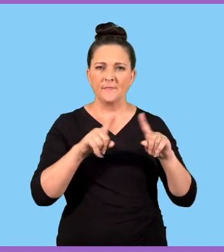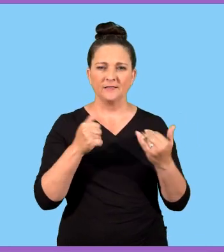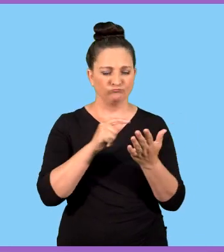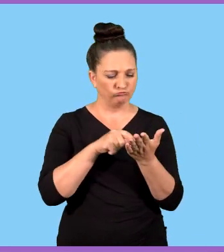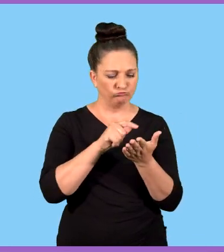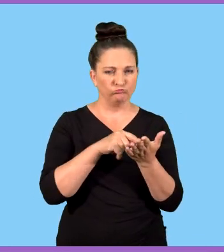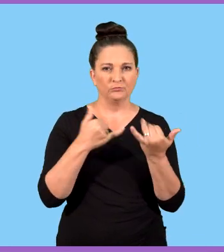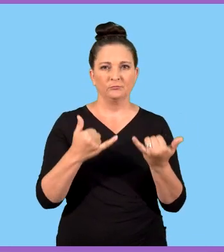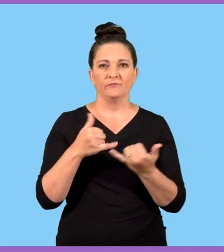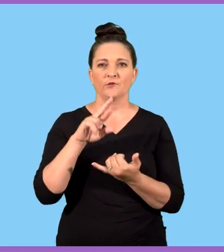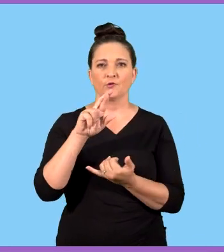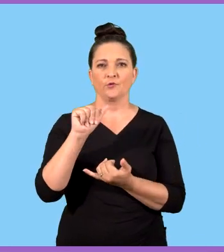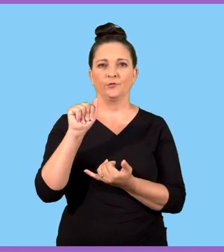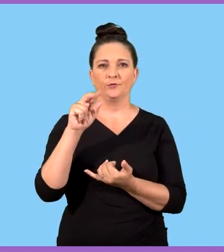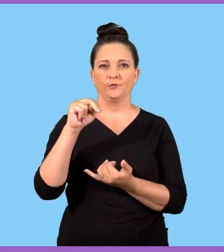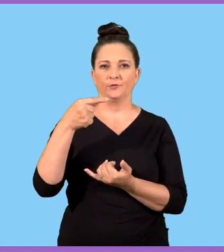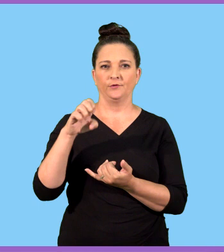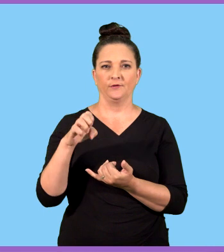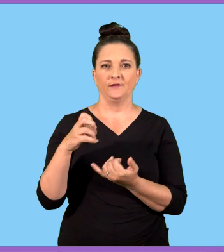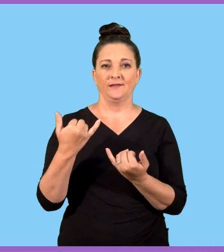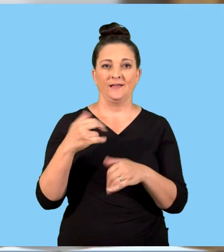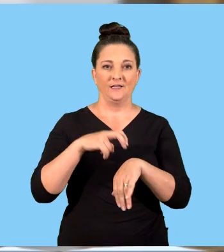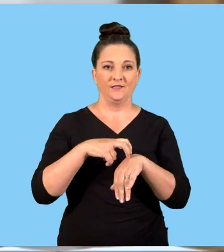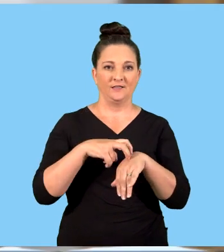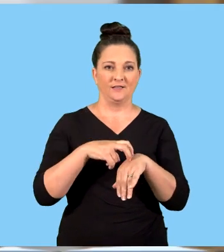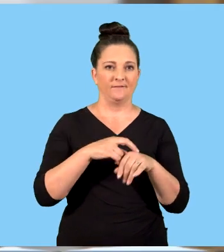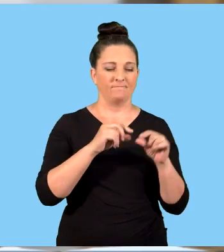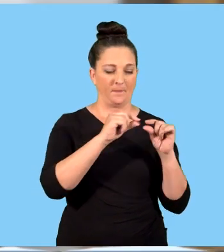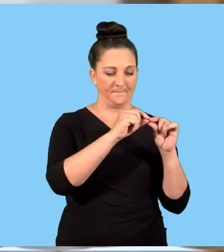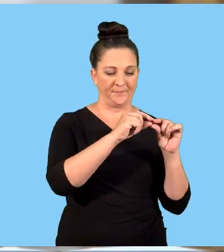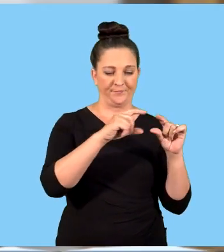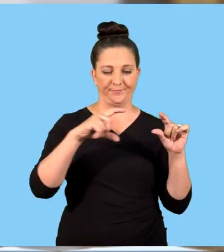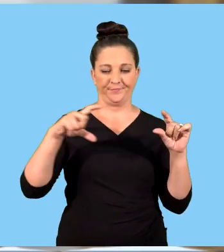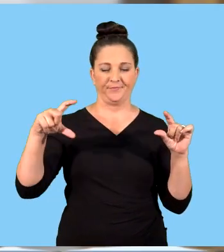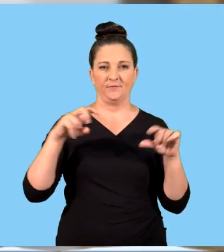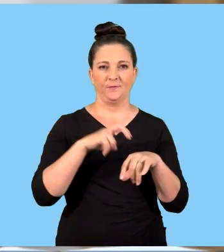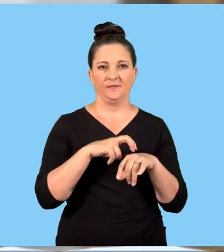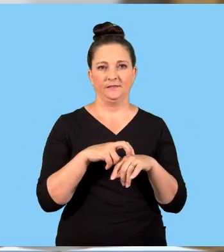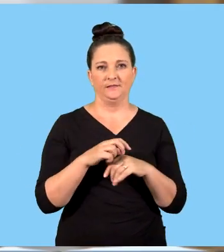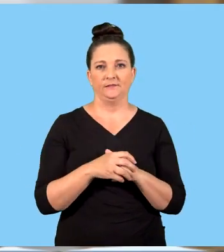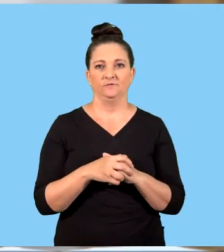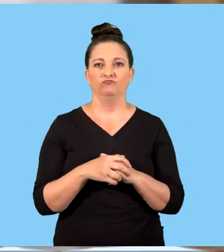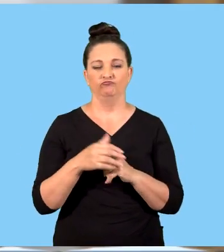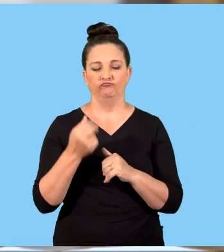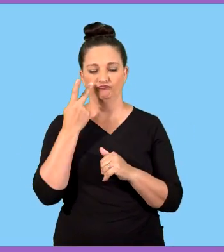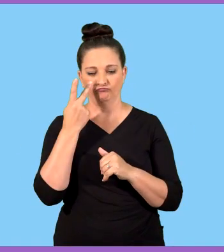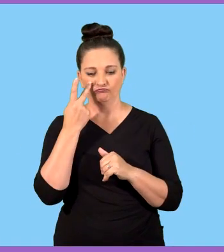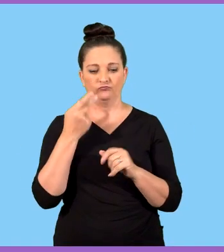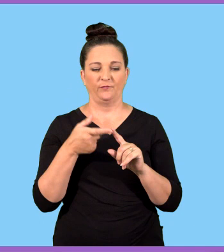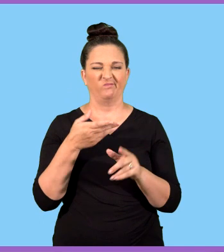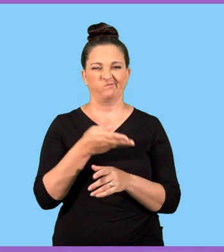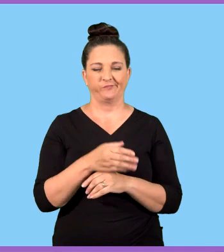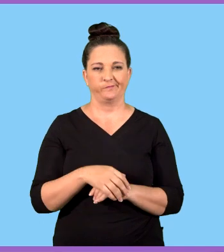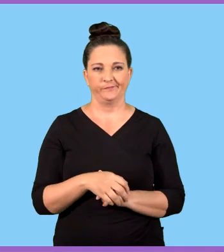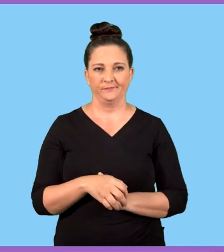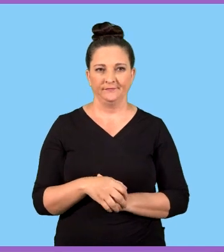range for the average minimum temperature for the year. So here again, I've got to arrange the values in ascending order and then go